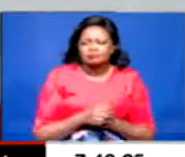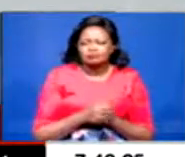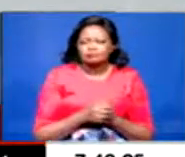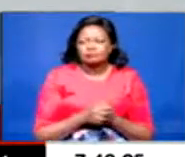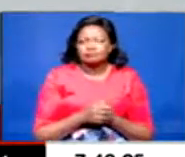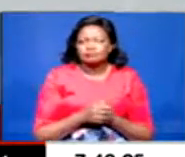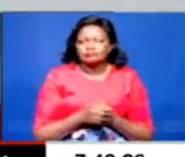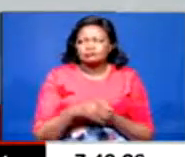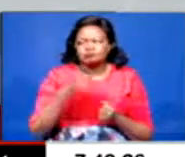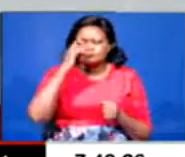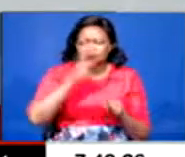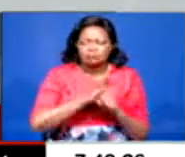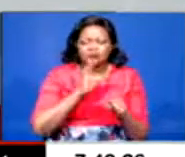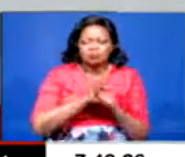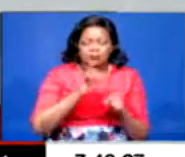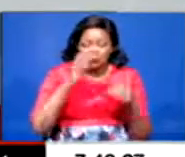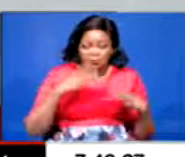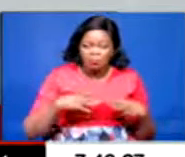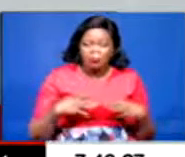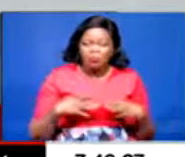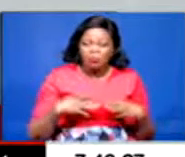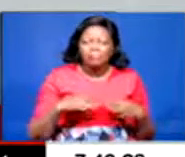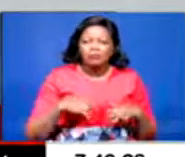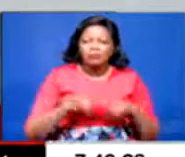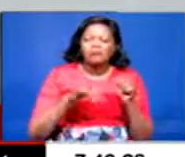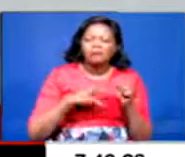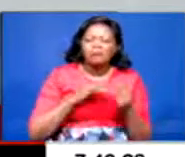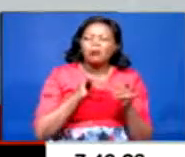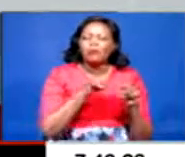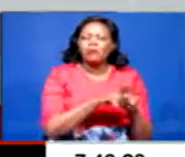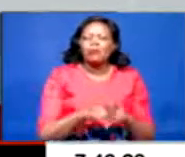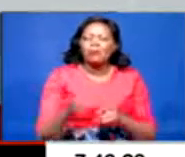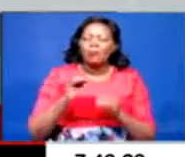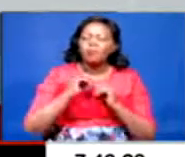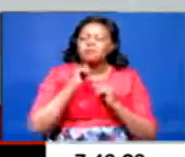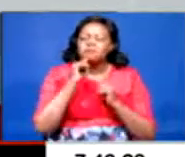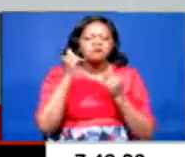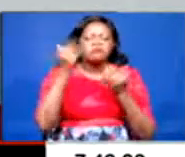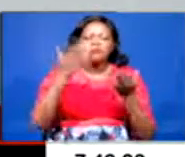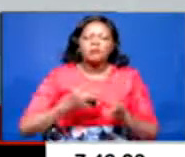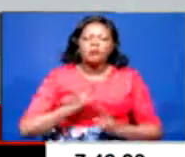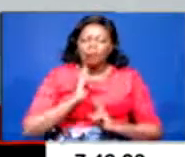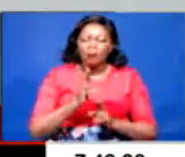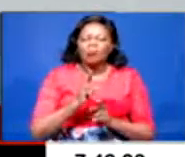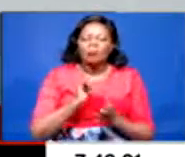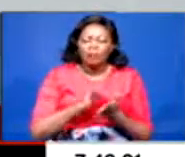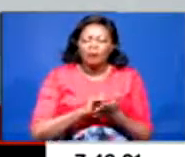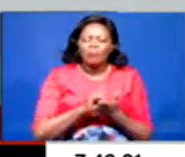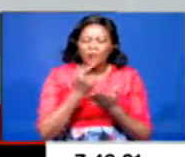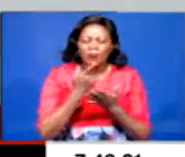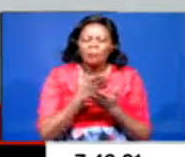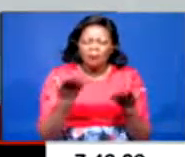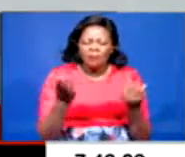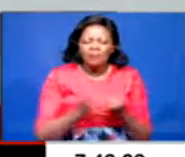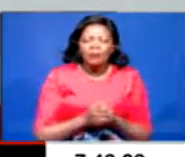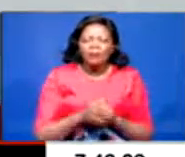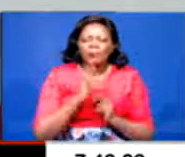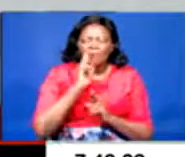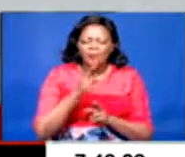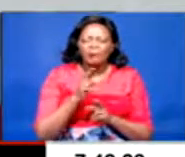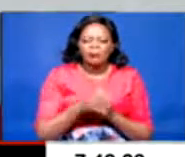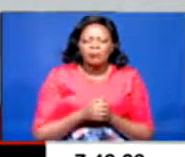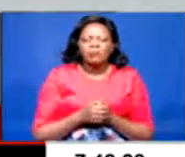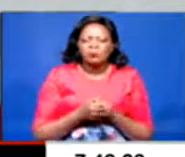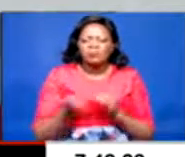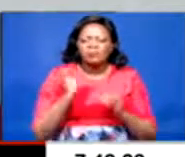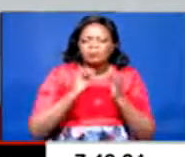For many Kenyans, they keep feeling like our elections don't bring the result that they're supposed to. So this is one of those one of those